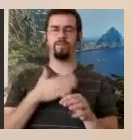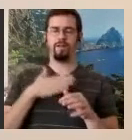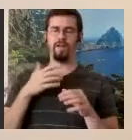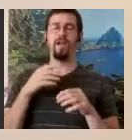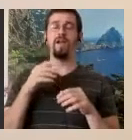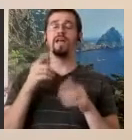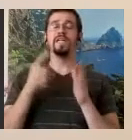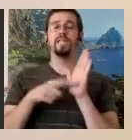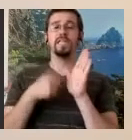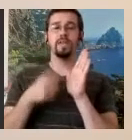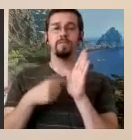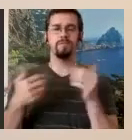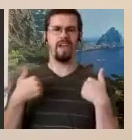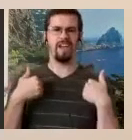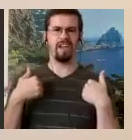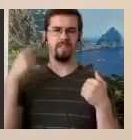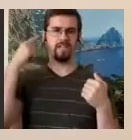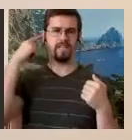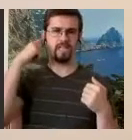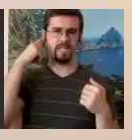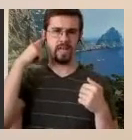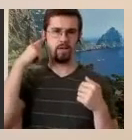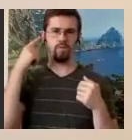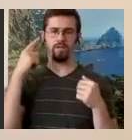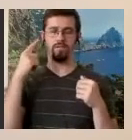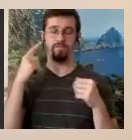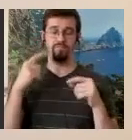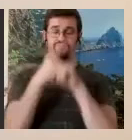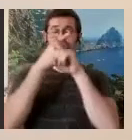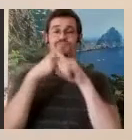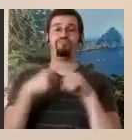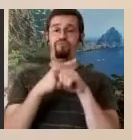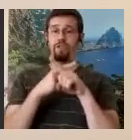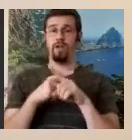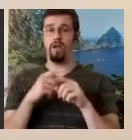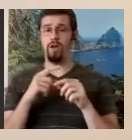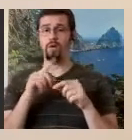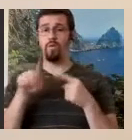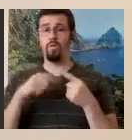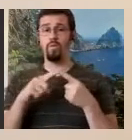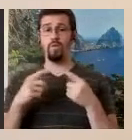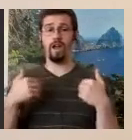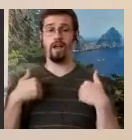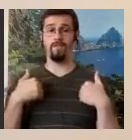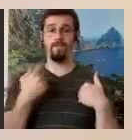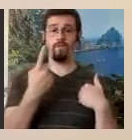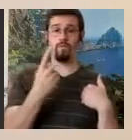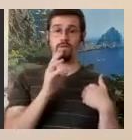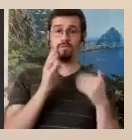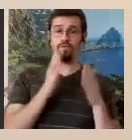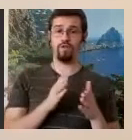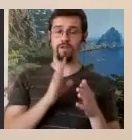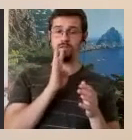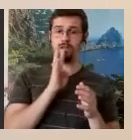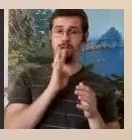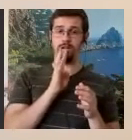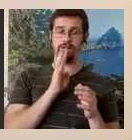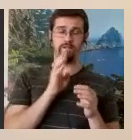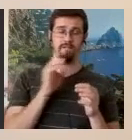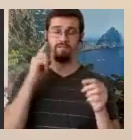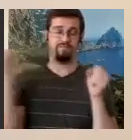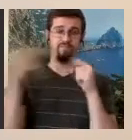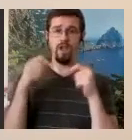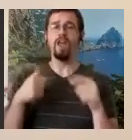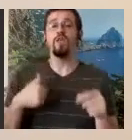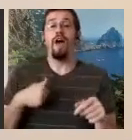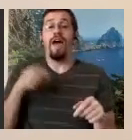we have issues with sound where one person's mic will interfere with another, so I had